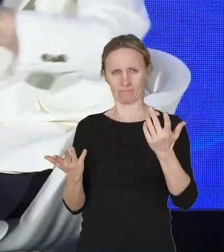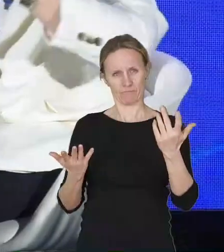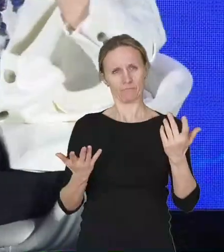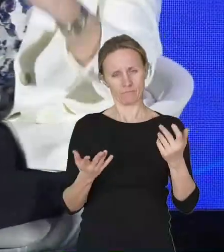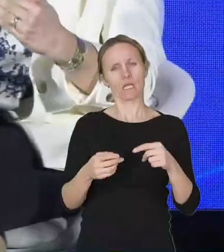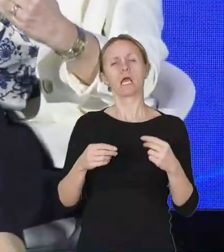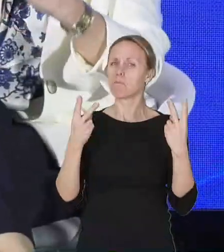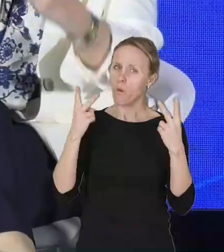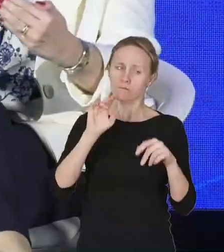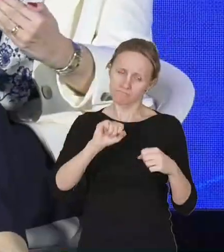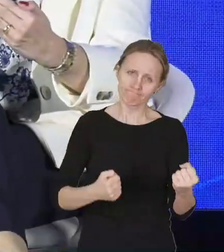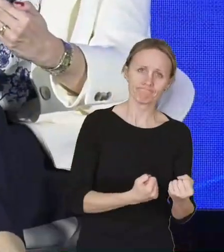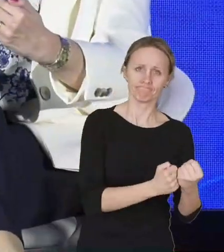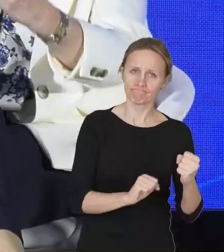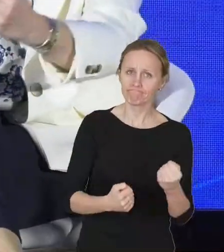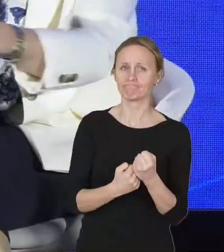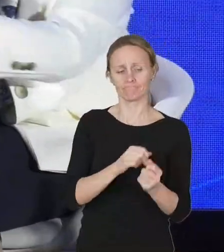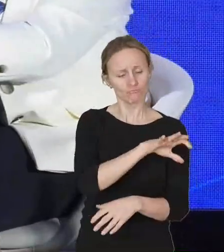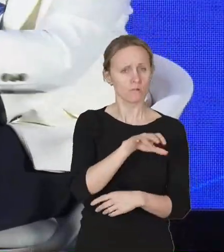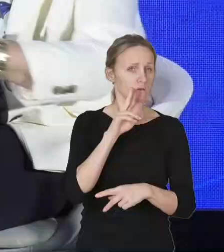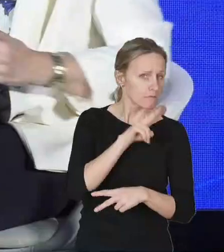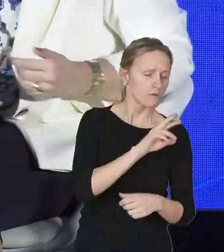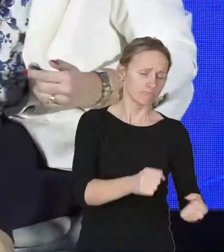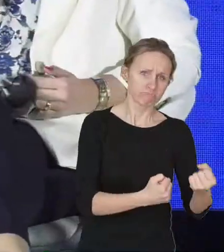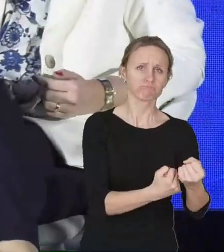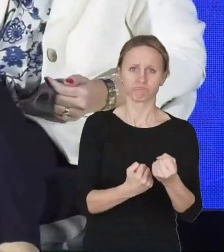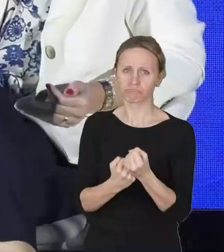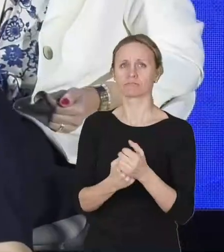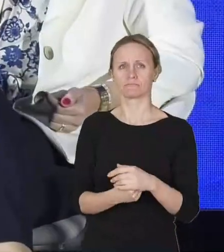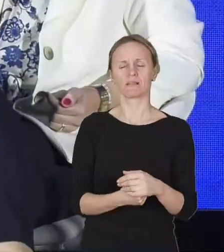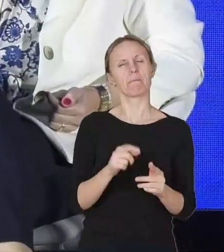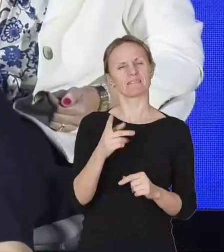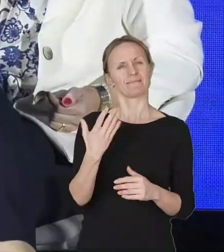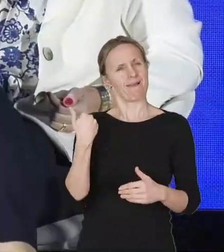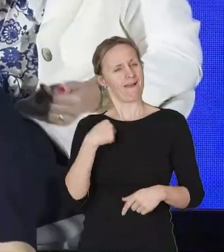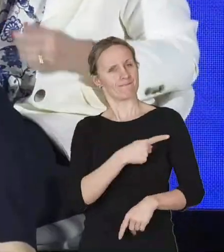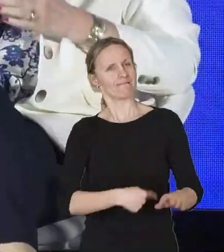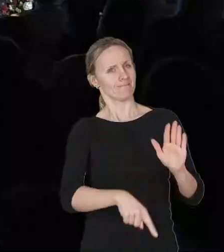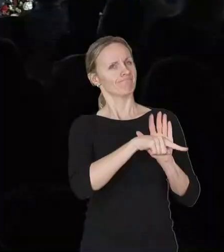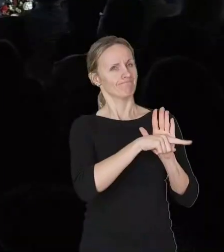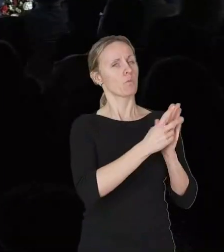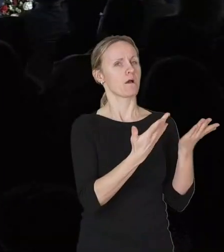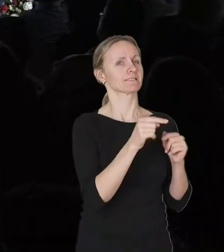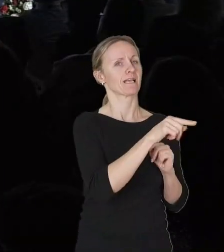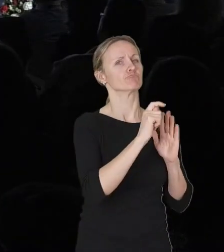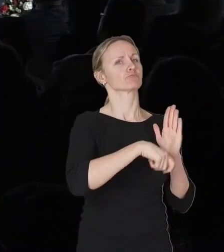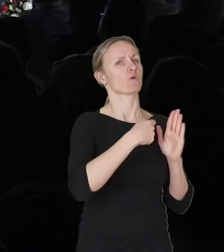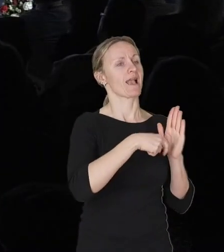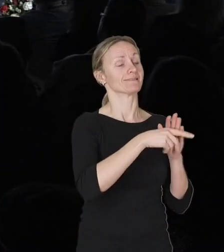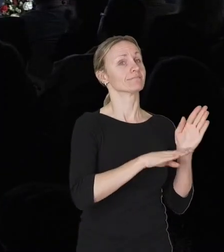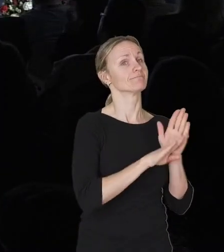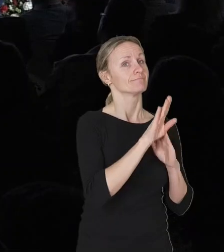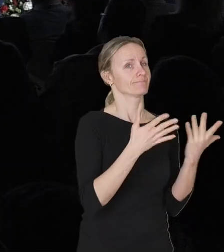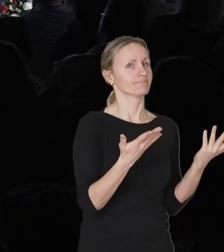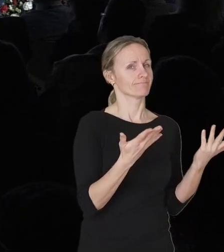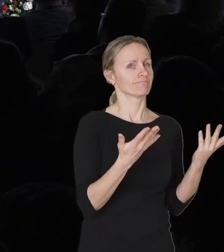programs, and we are risking of replicating that in the cohesion, and regional development programs. If I hear well, I think a lot